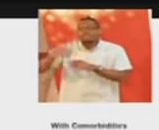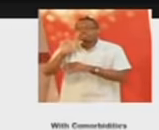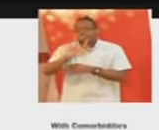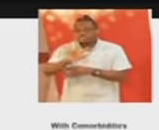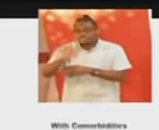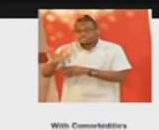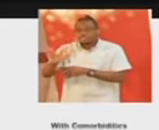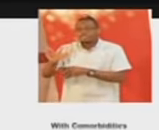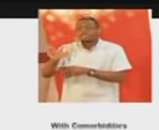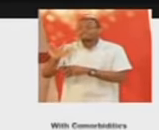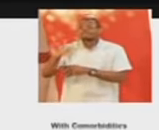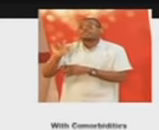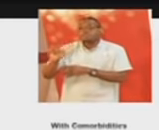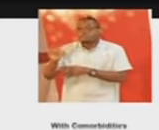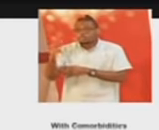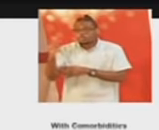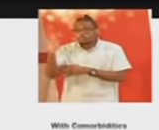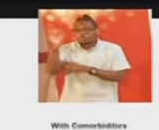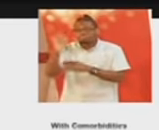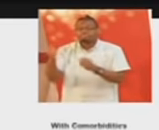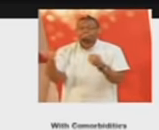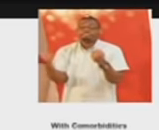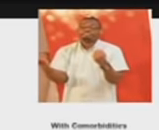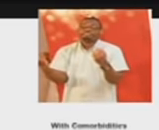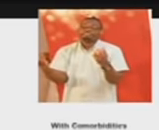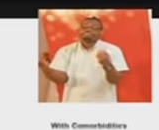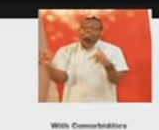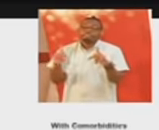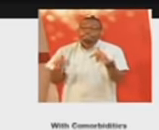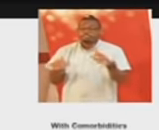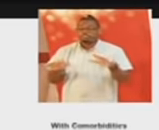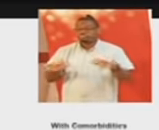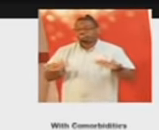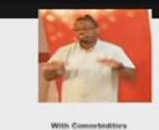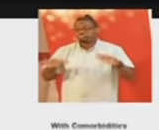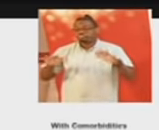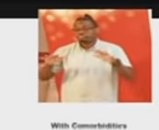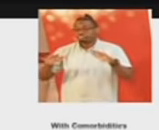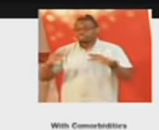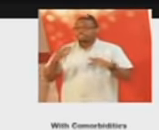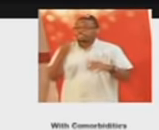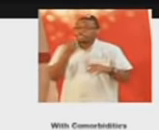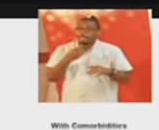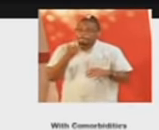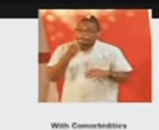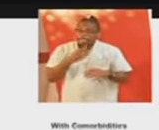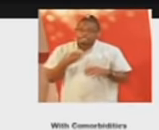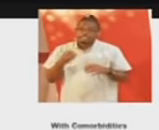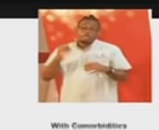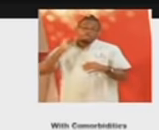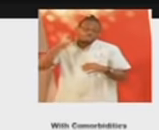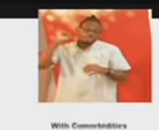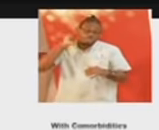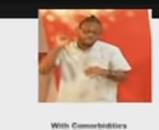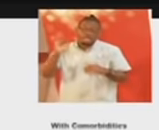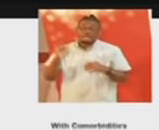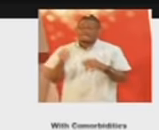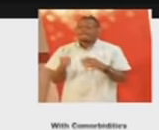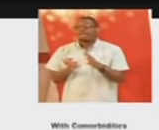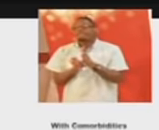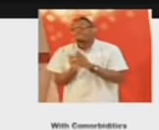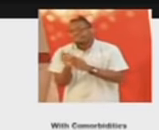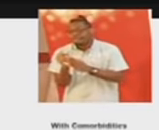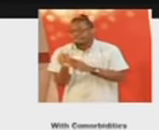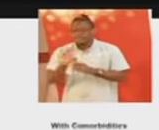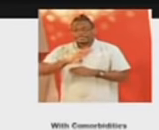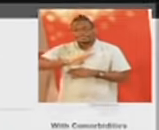a very large proportion for any particular county or country. Without comorbidities, 66.8%.